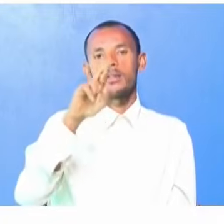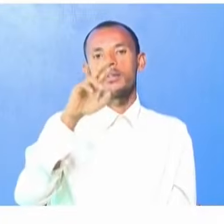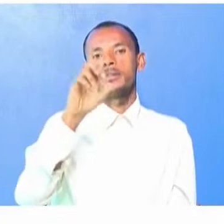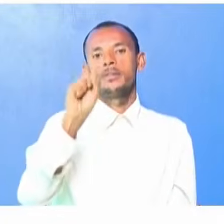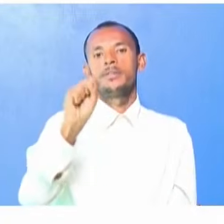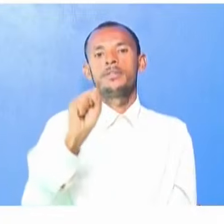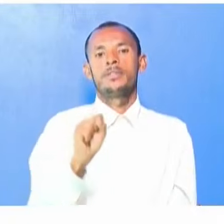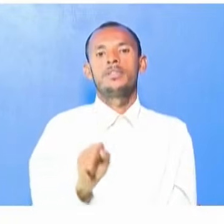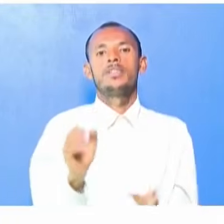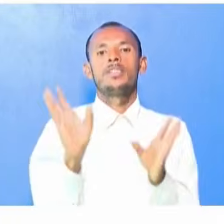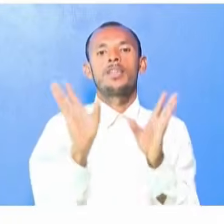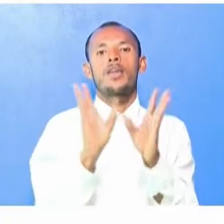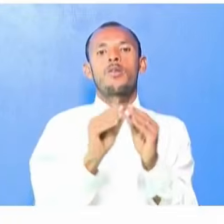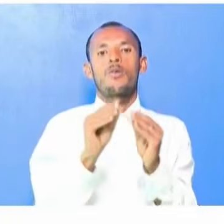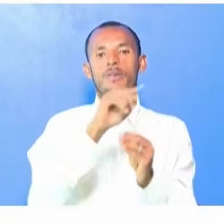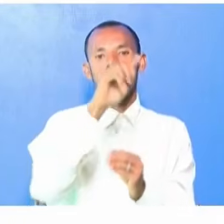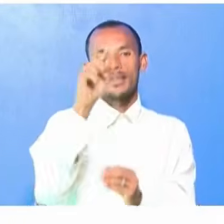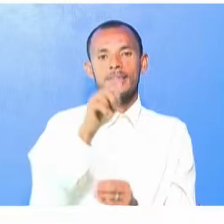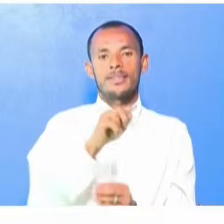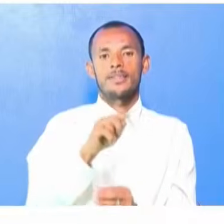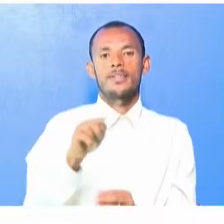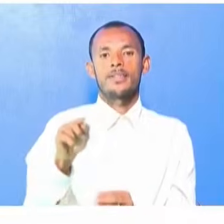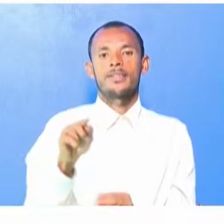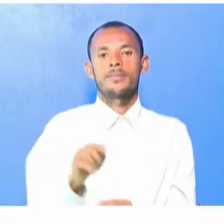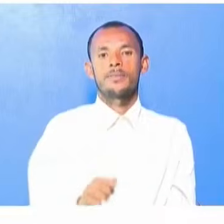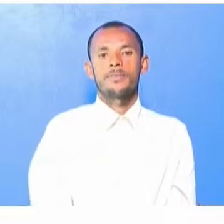Set of integers.